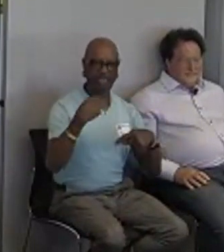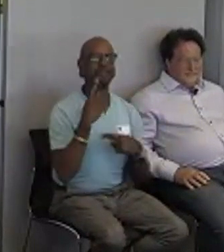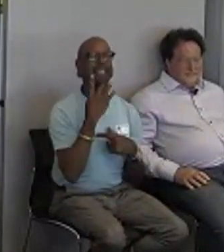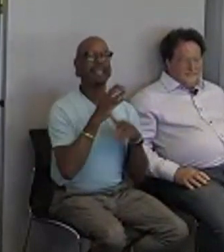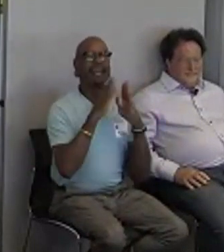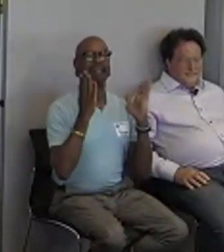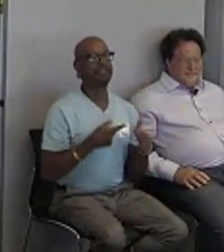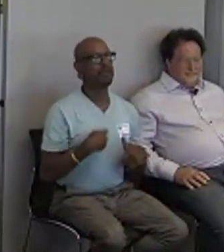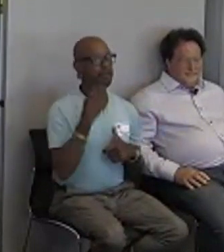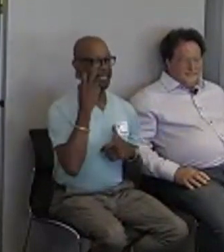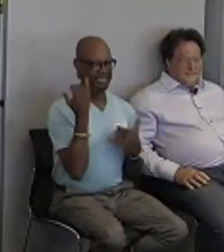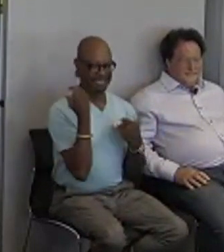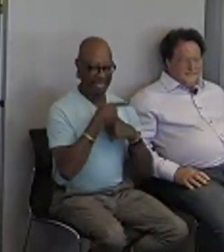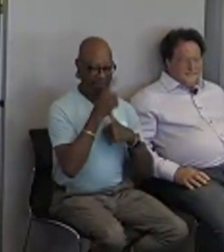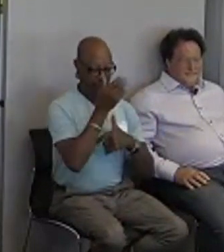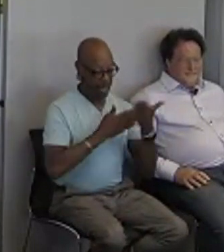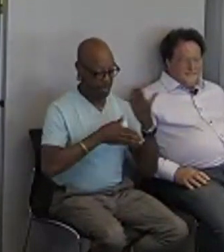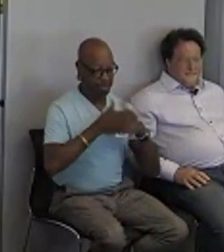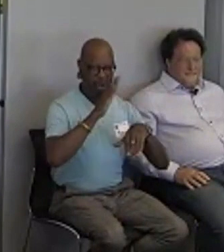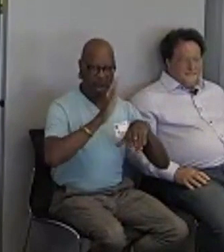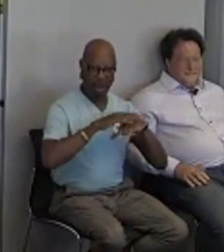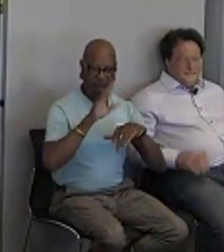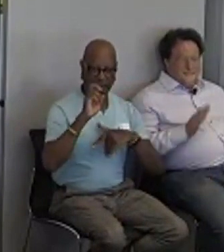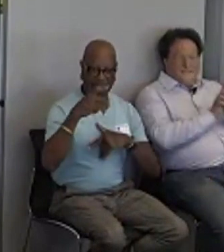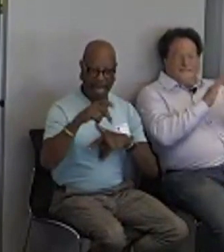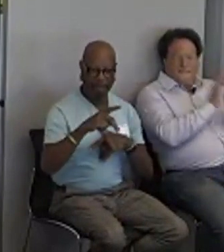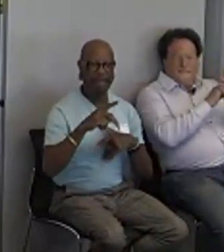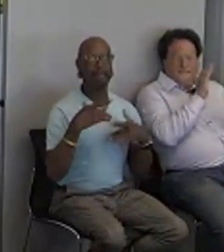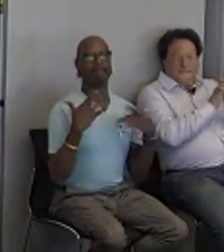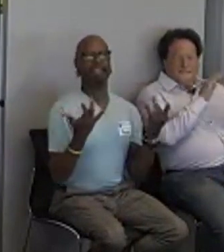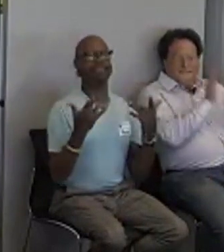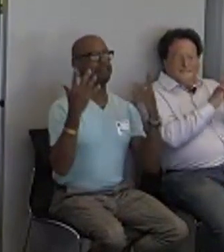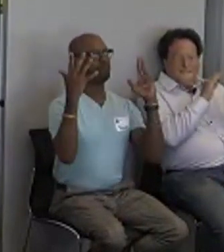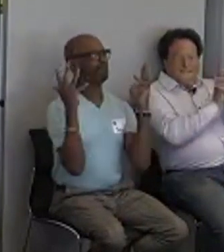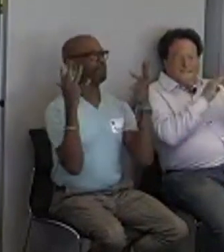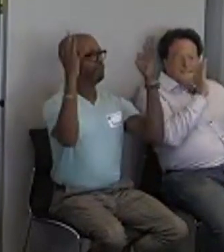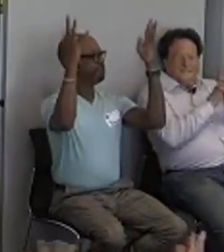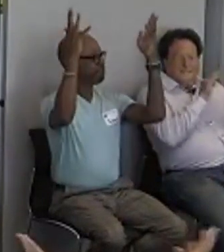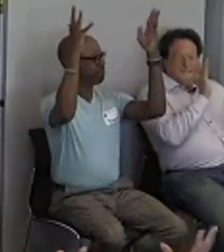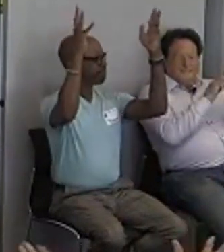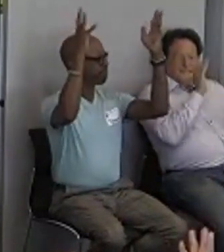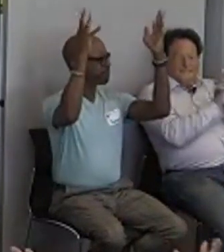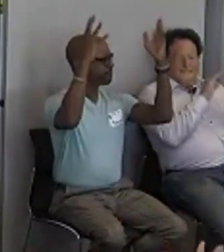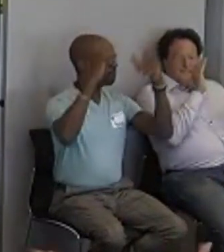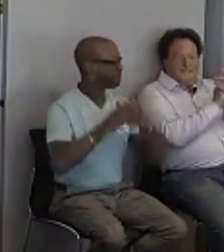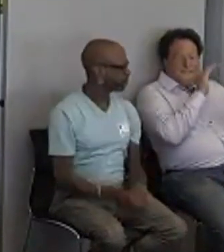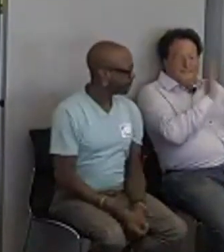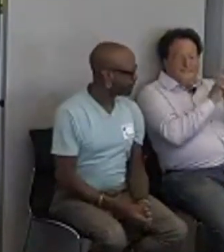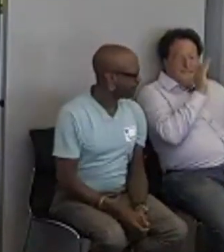Lighthouse for the Blind today for our hands-on mapping event. Woo!